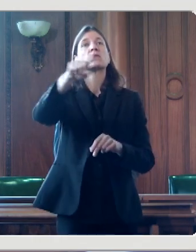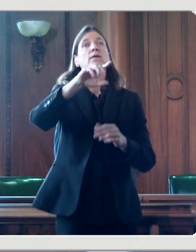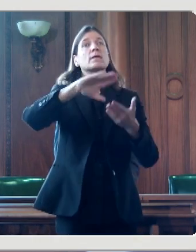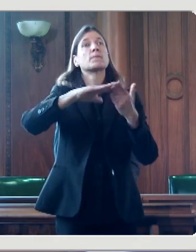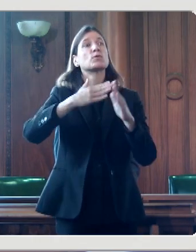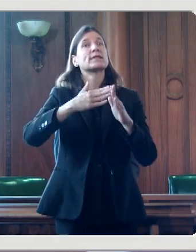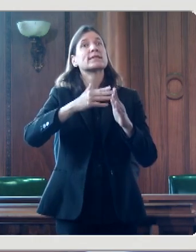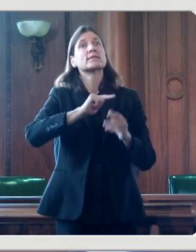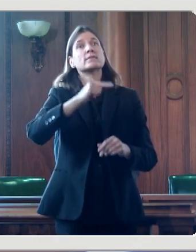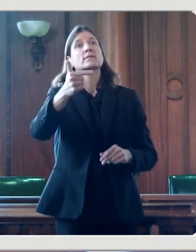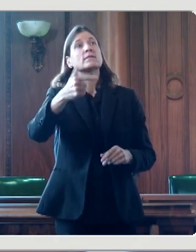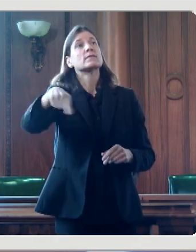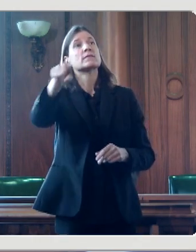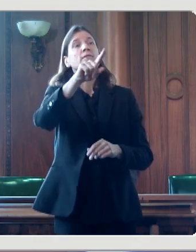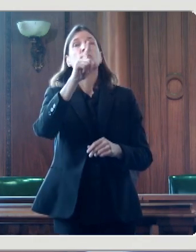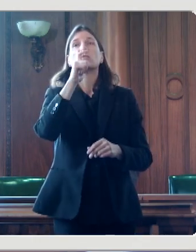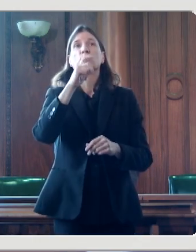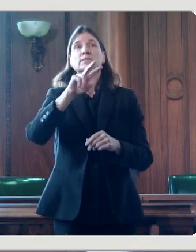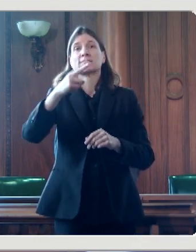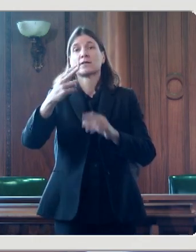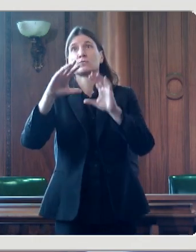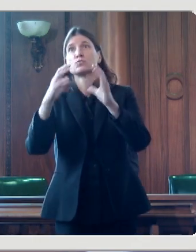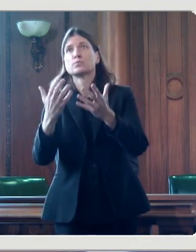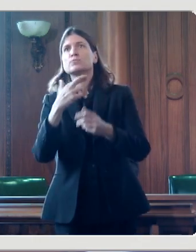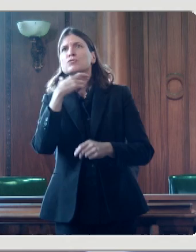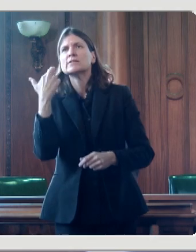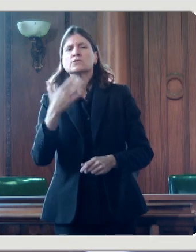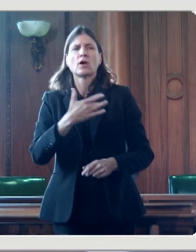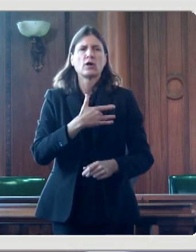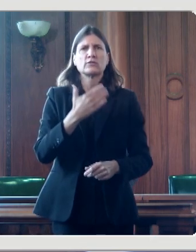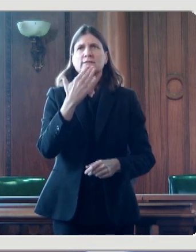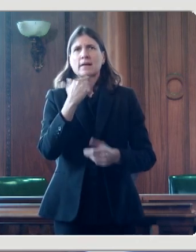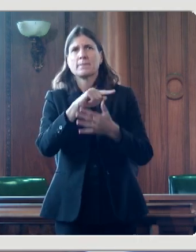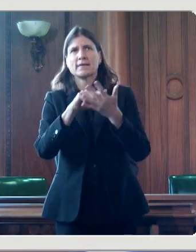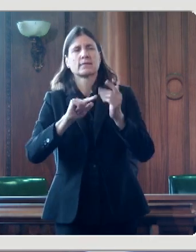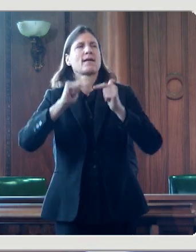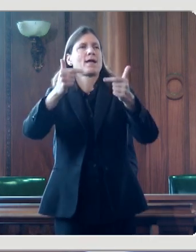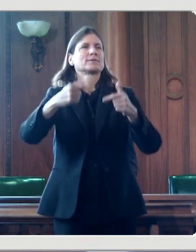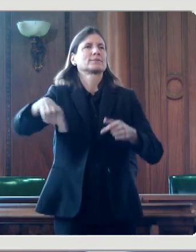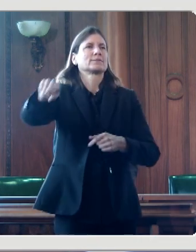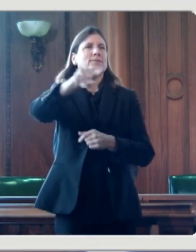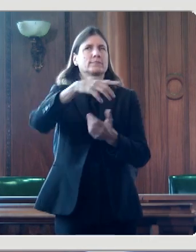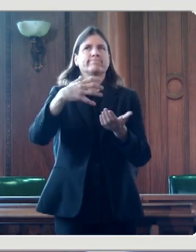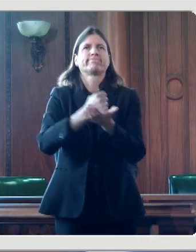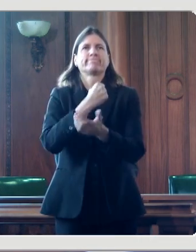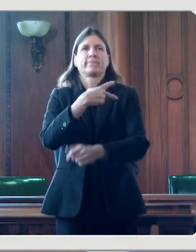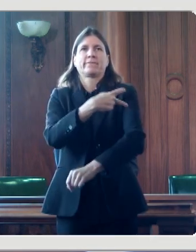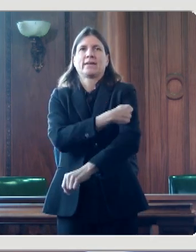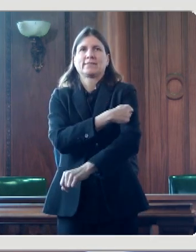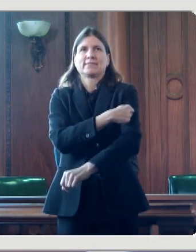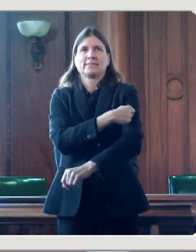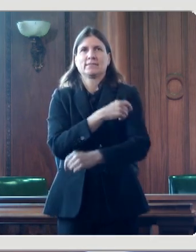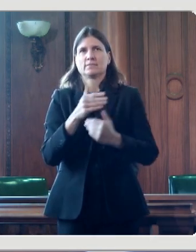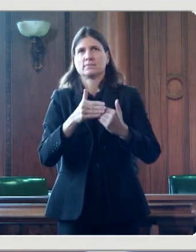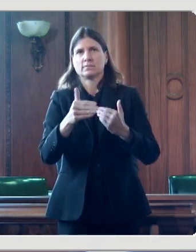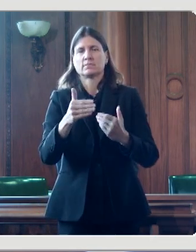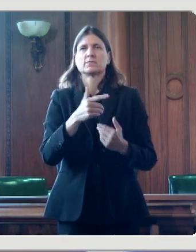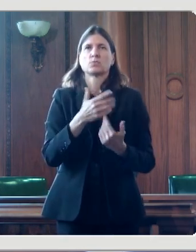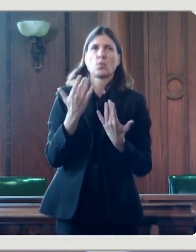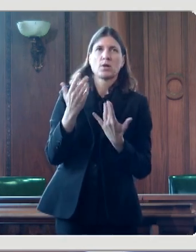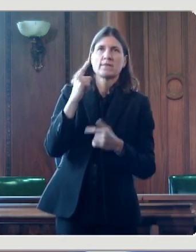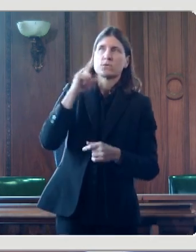we're just awaiting, at this point, further guidance and distribution from the Department of Public Health. As a vaccine